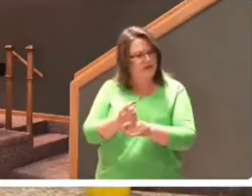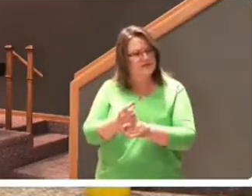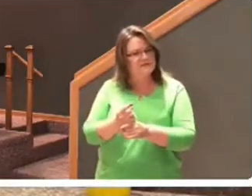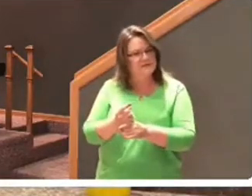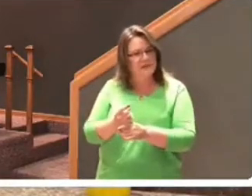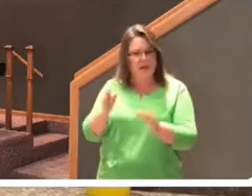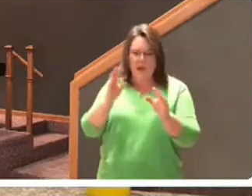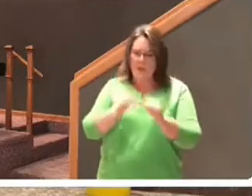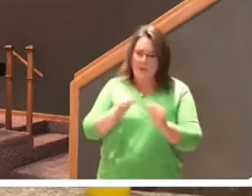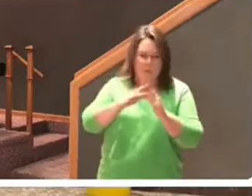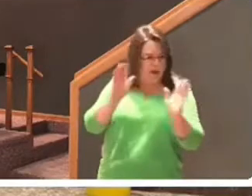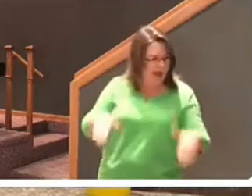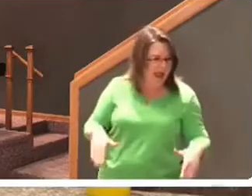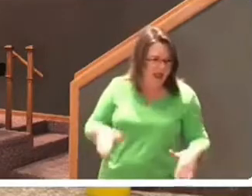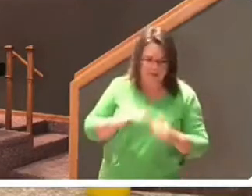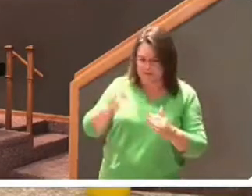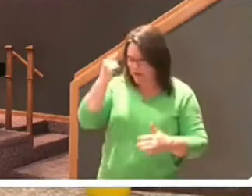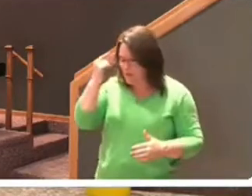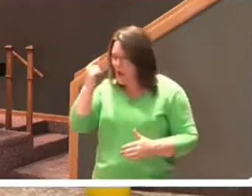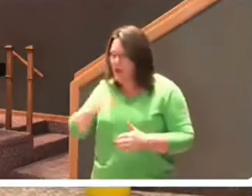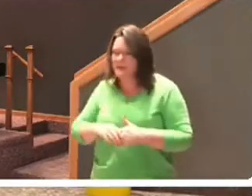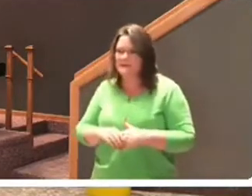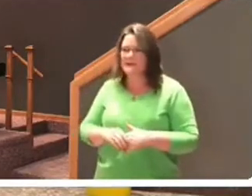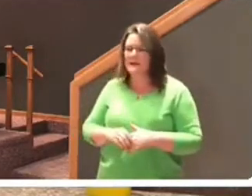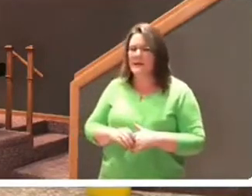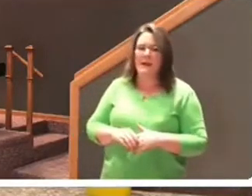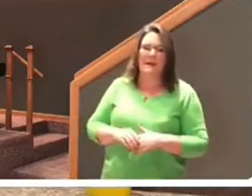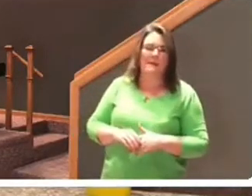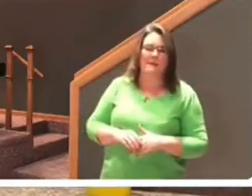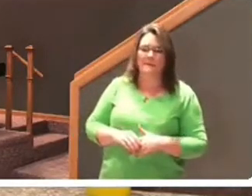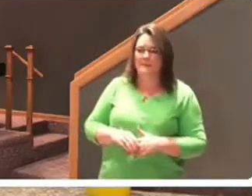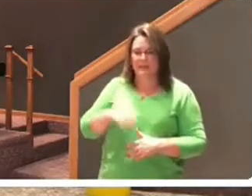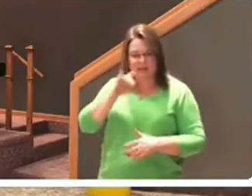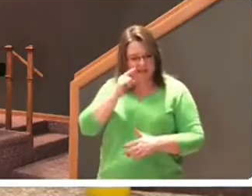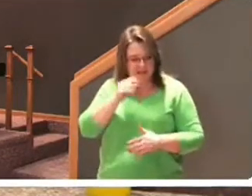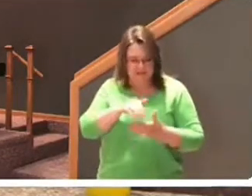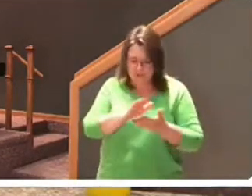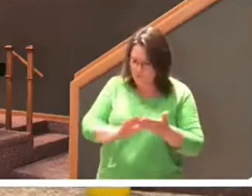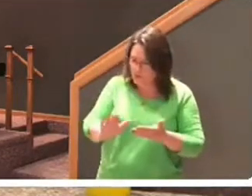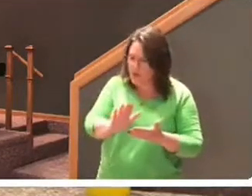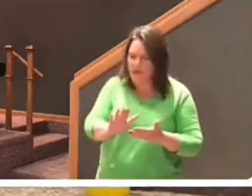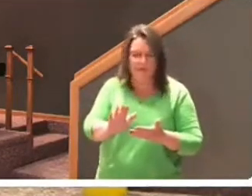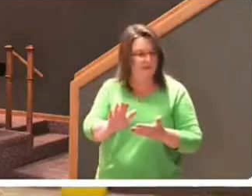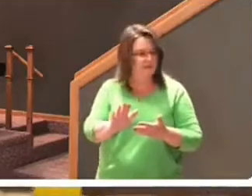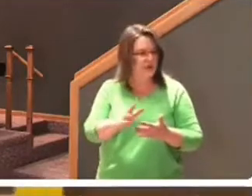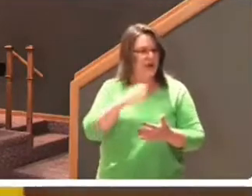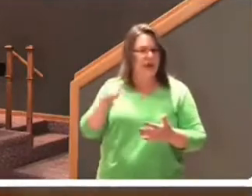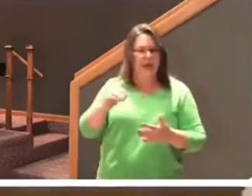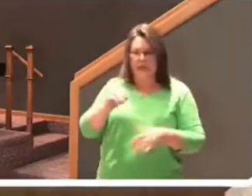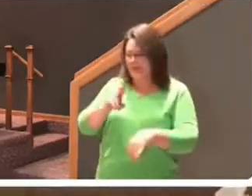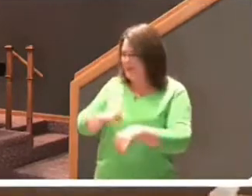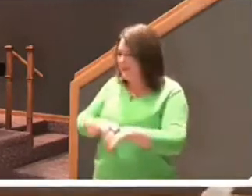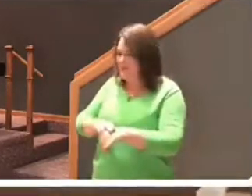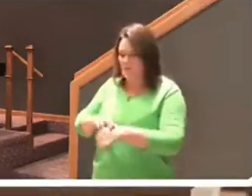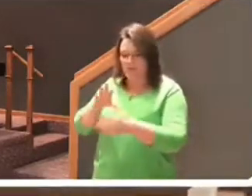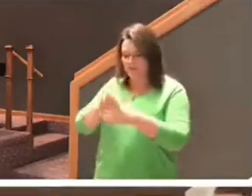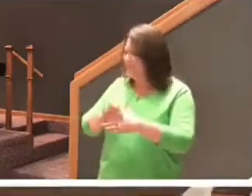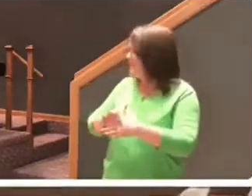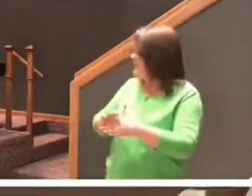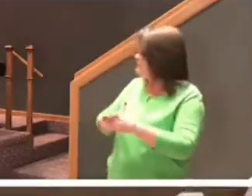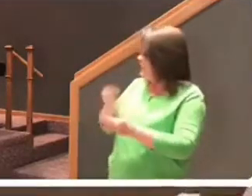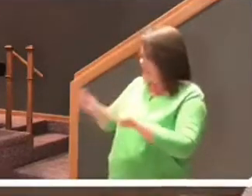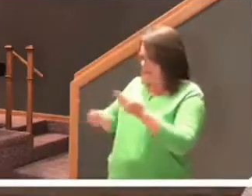it's more house than I thought. The kids in college, in the natural, in the flesh, the